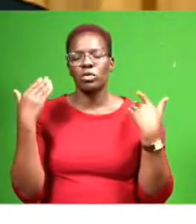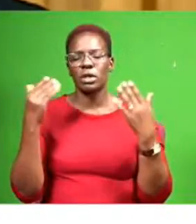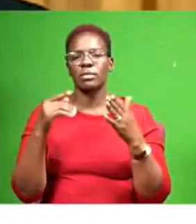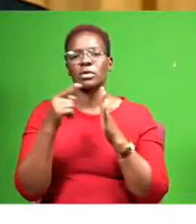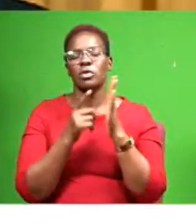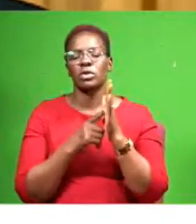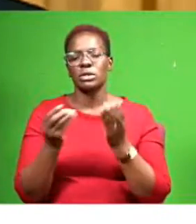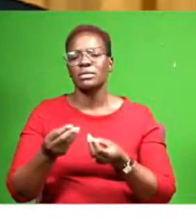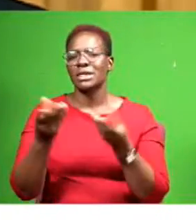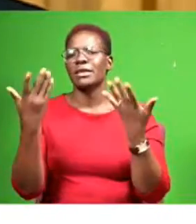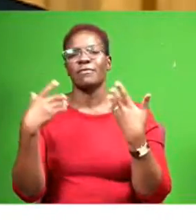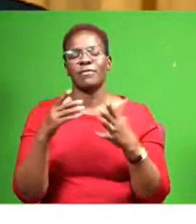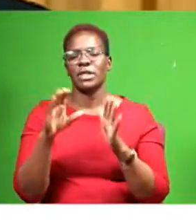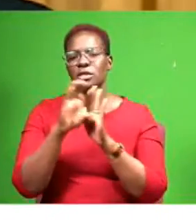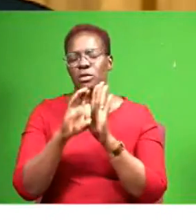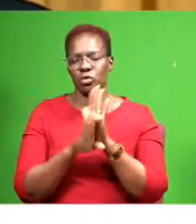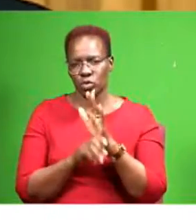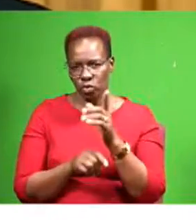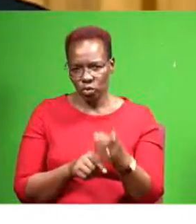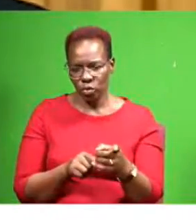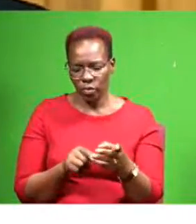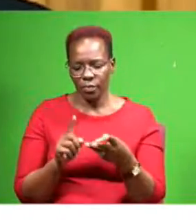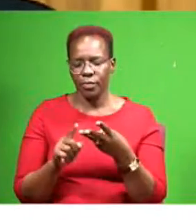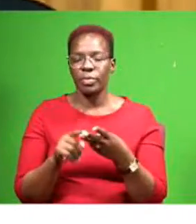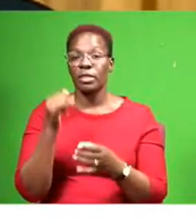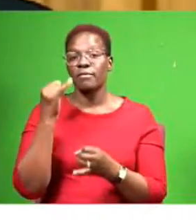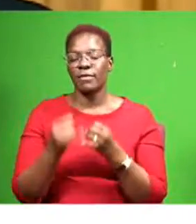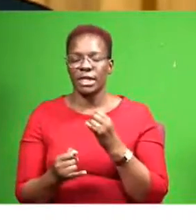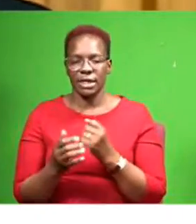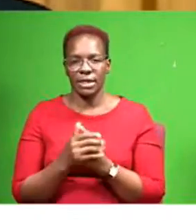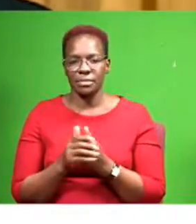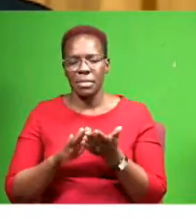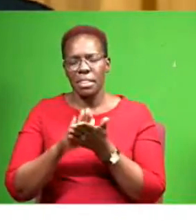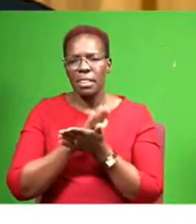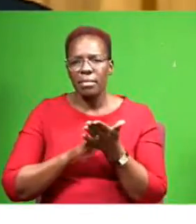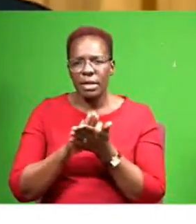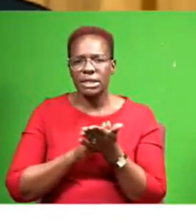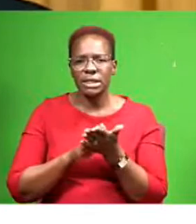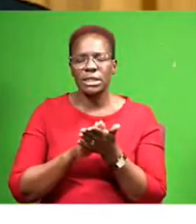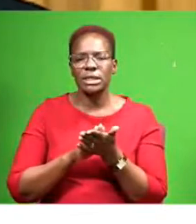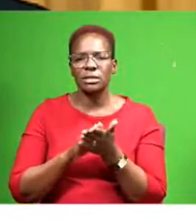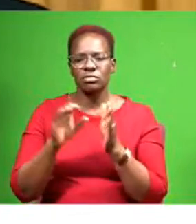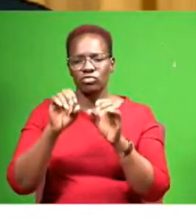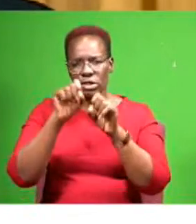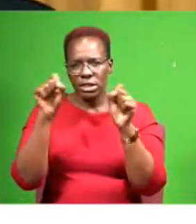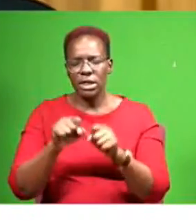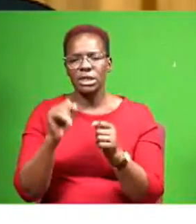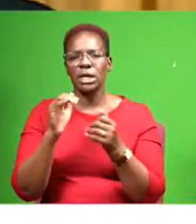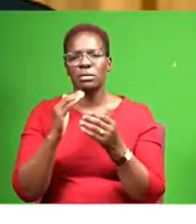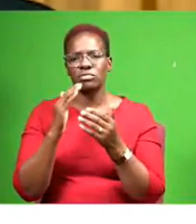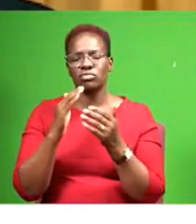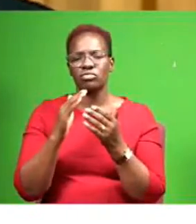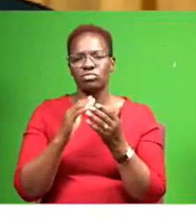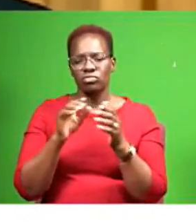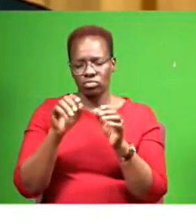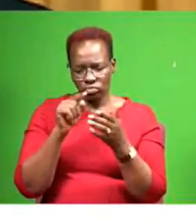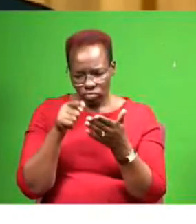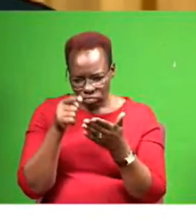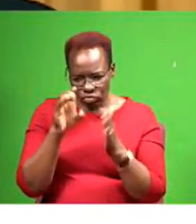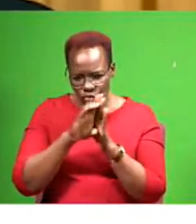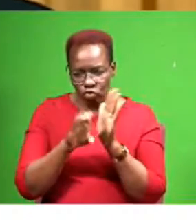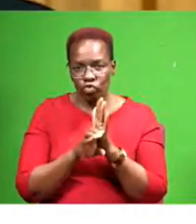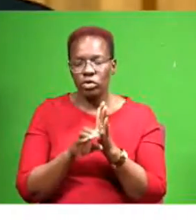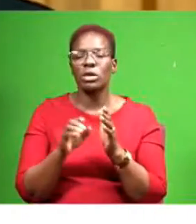been provided in the Constitution. And finally, the basic structure doctrine is applicable in